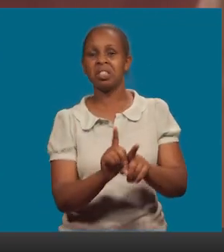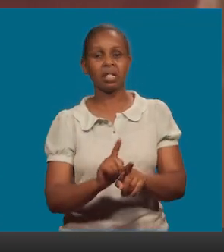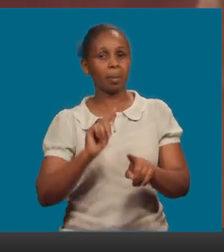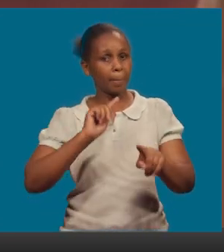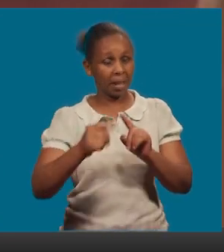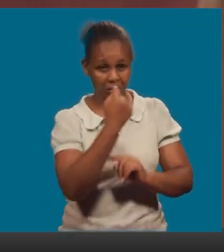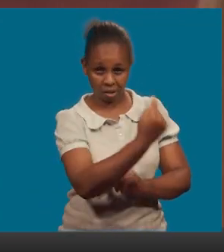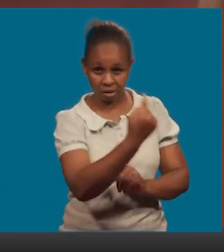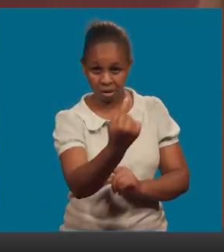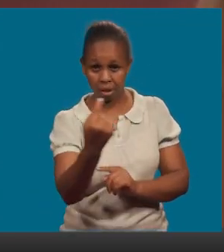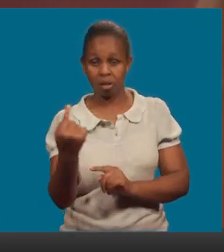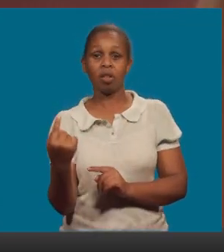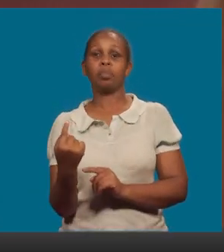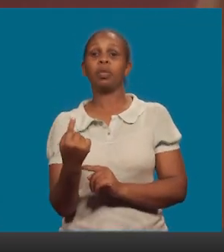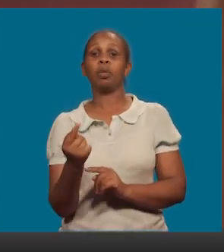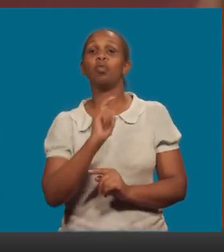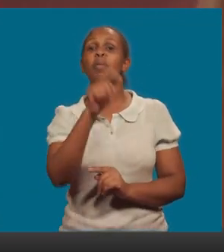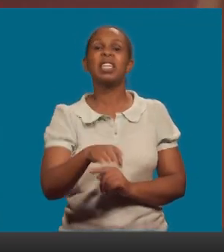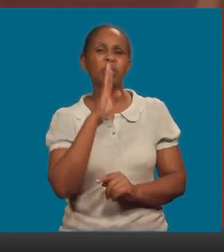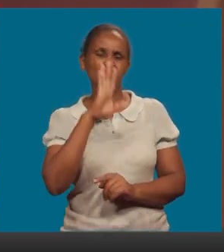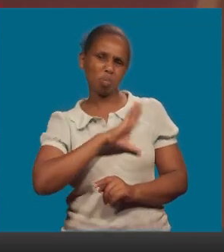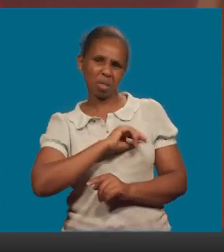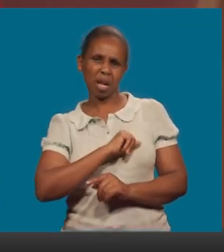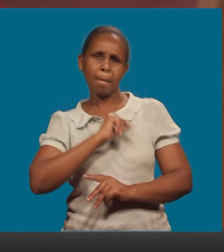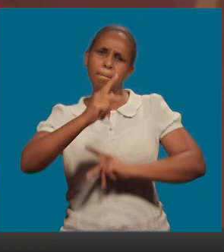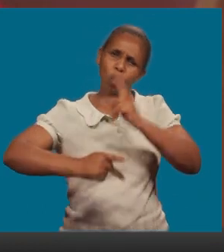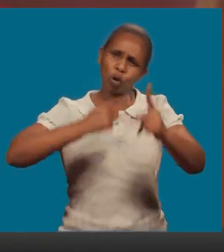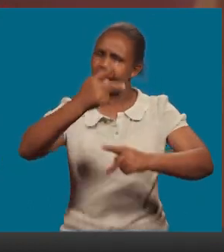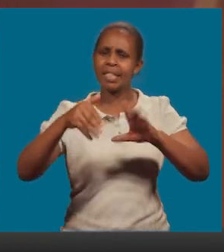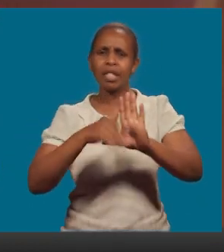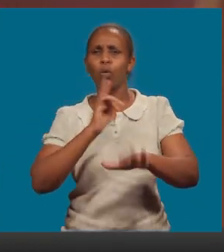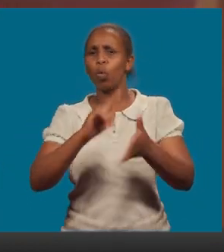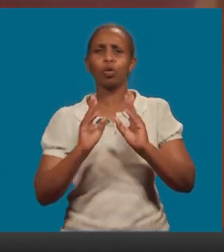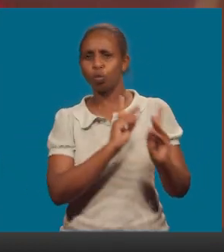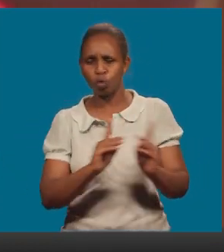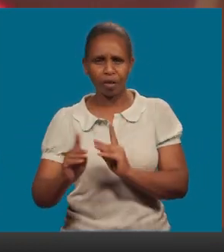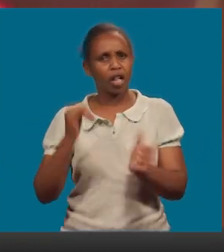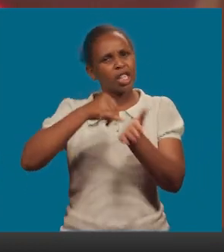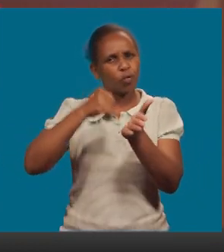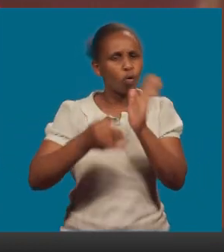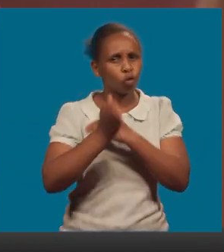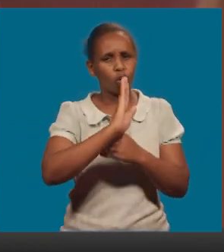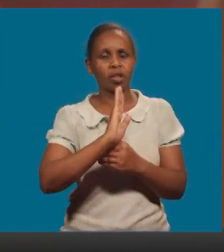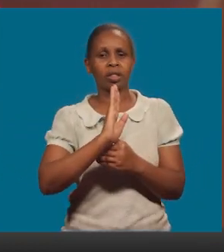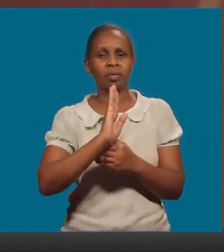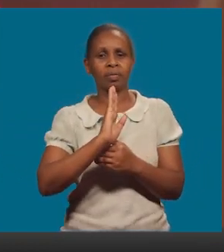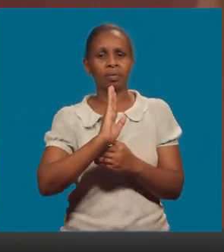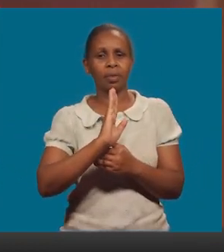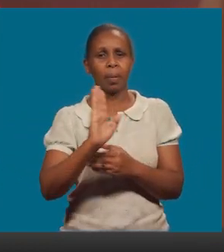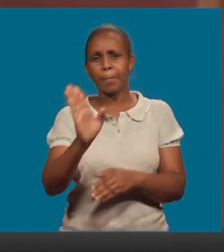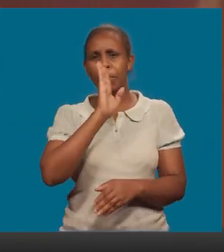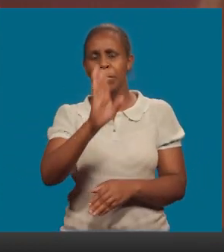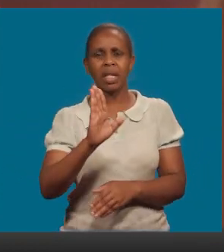sisters, but each one of us, you know, we need to be patient. We need to progress in what we are doing. We need to involve God. We need to